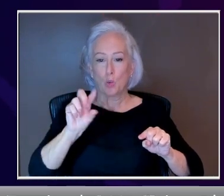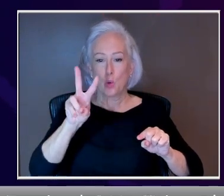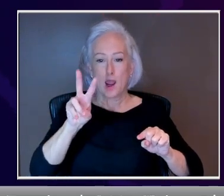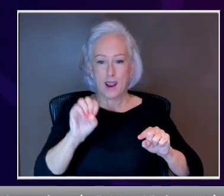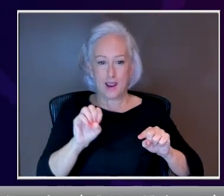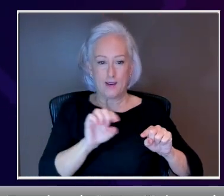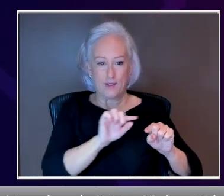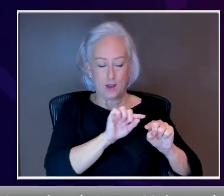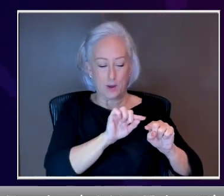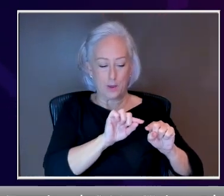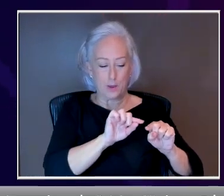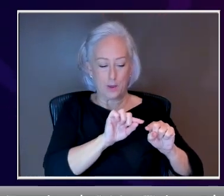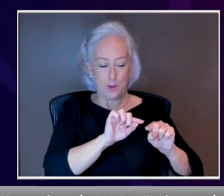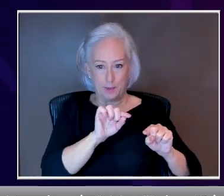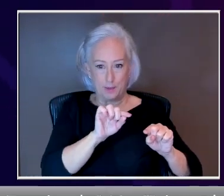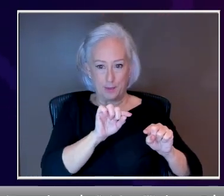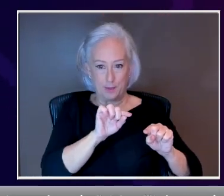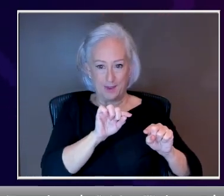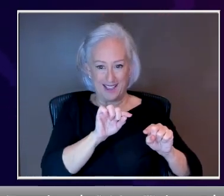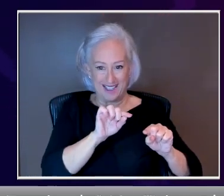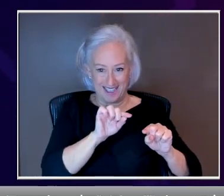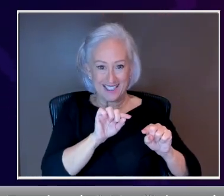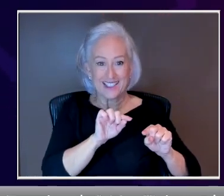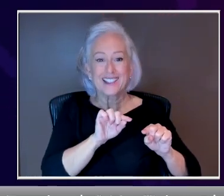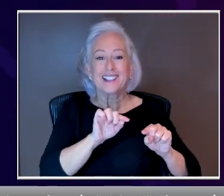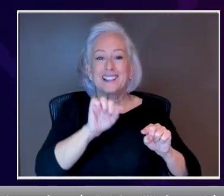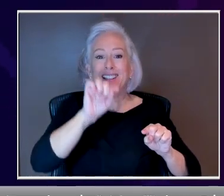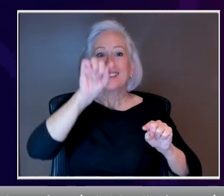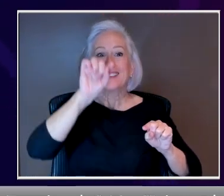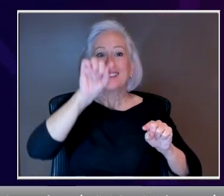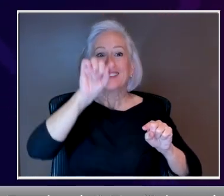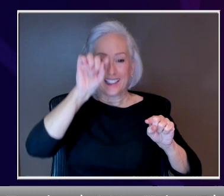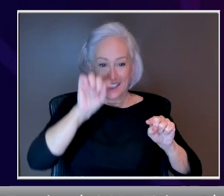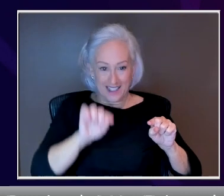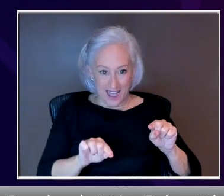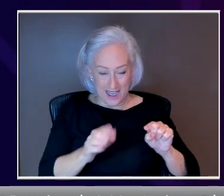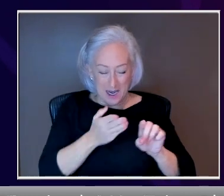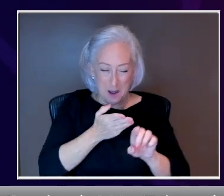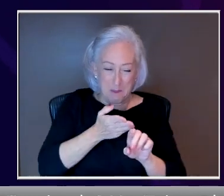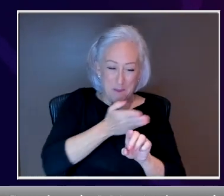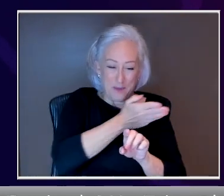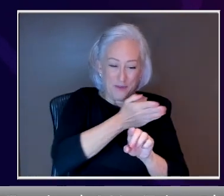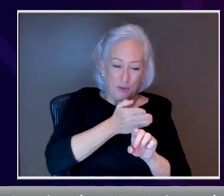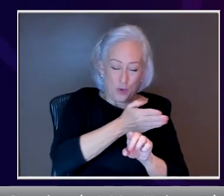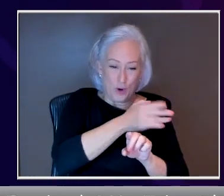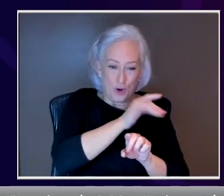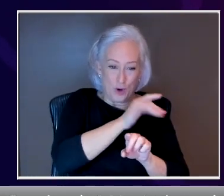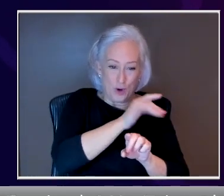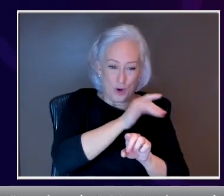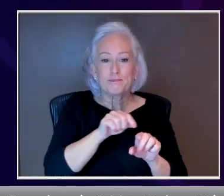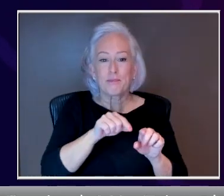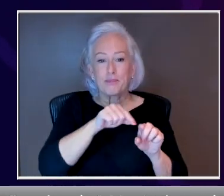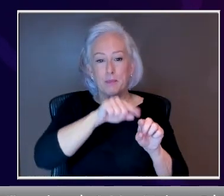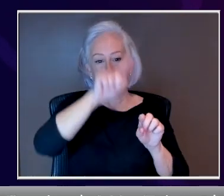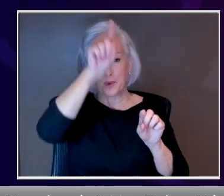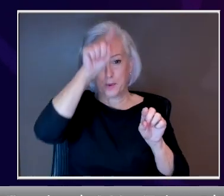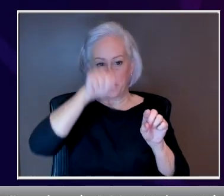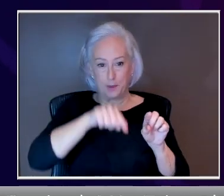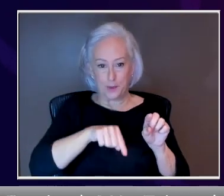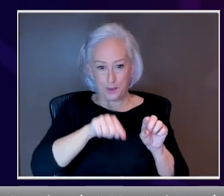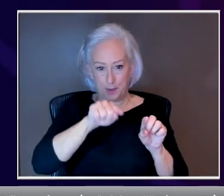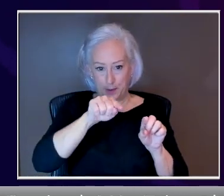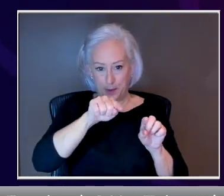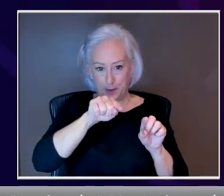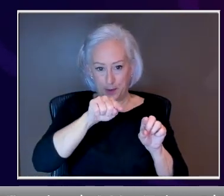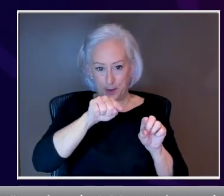after, the super pointy one is the Q? The big tall pointy one. If you look right after that big tall pointy one, you see there's a bump, and